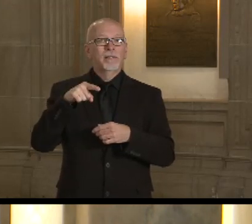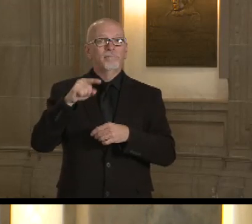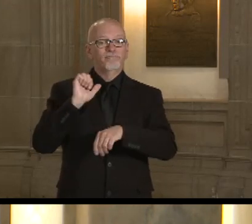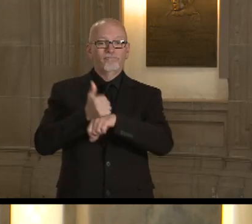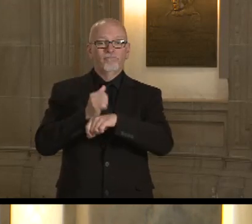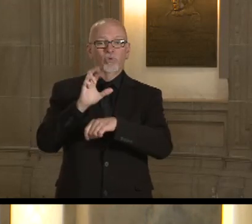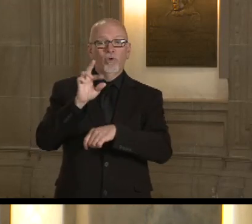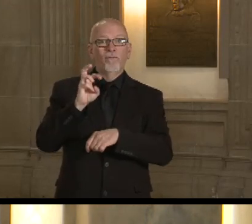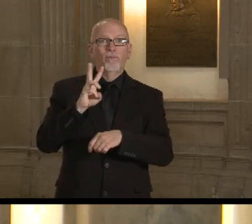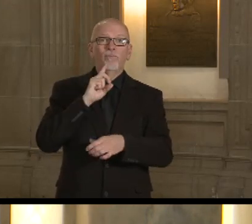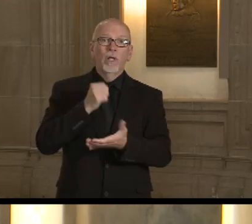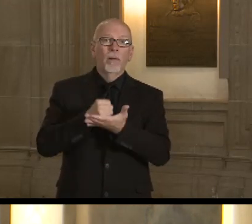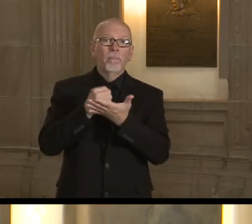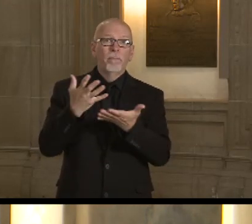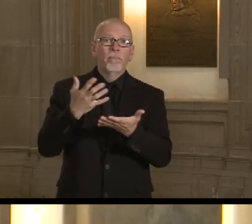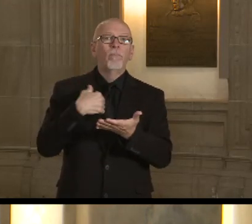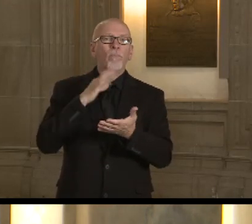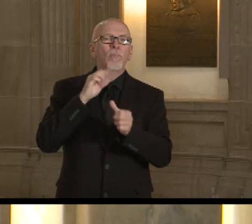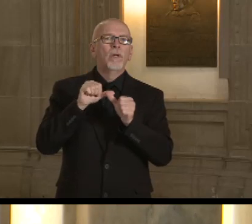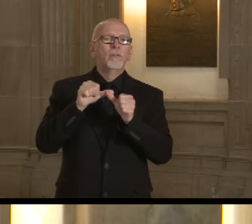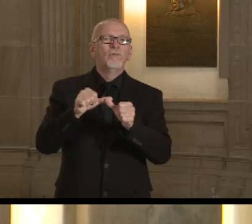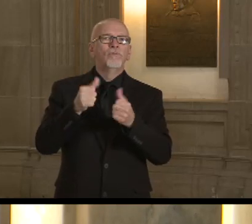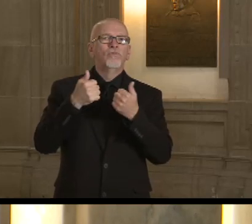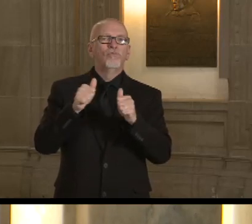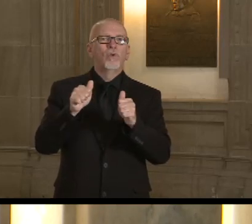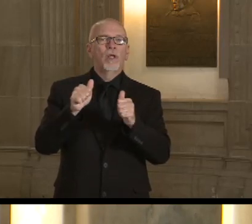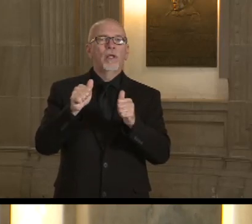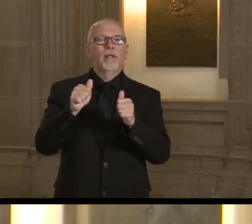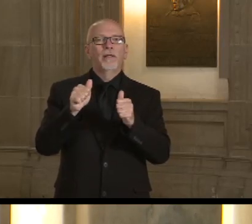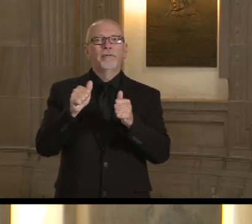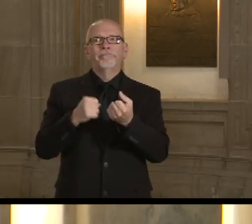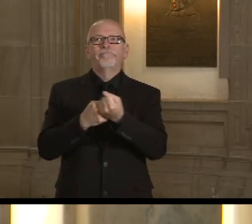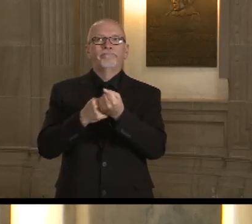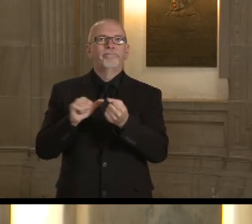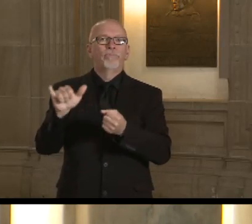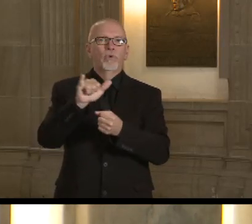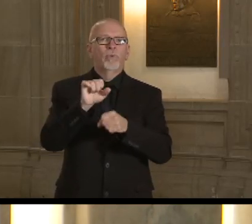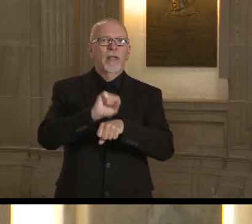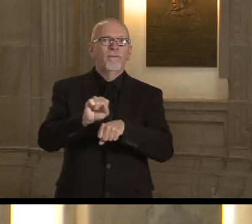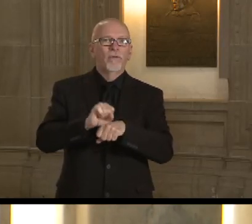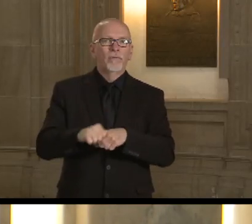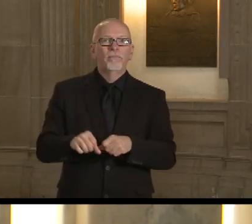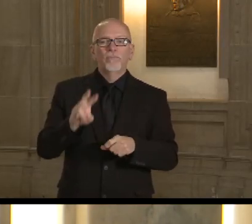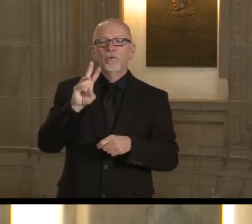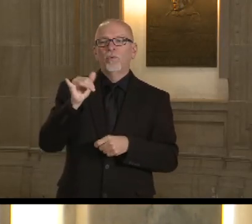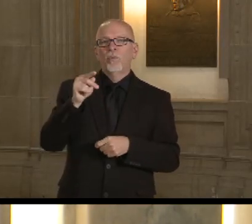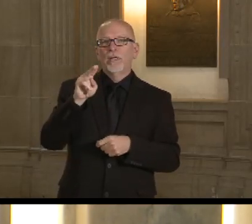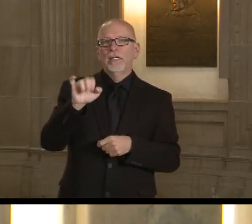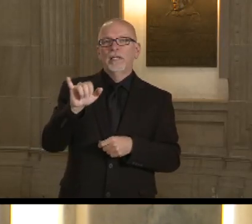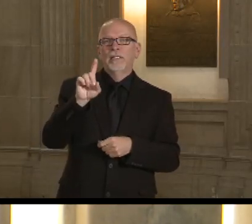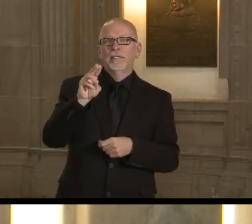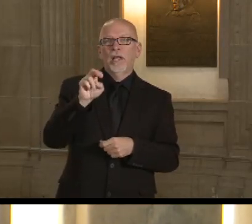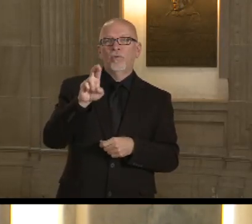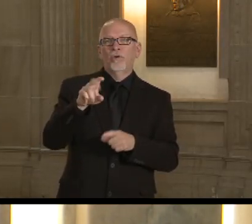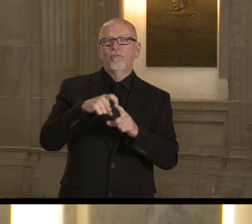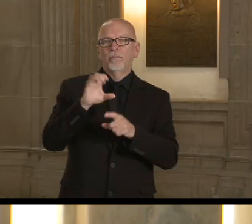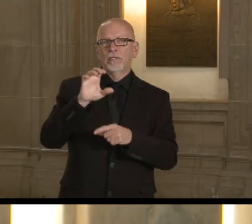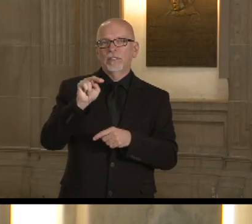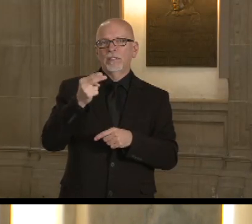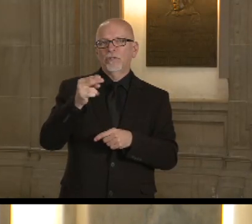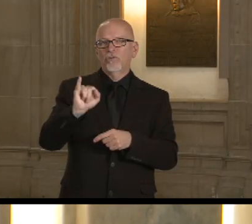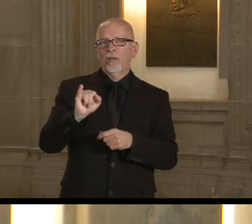helpful. And we'll continue to try to complement those efforts. Whitney Downard,